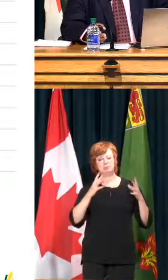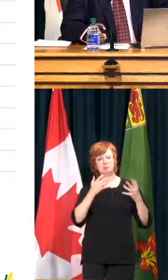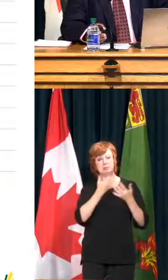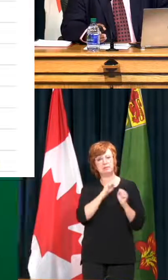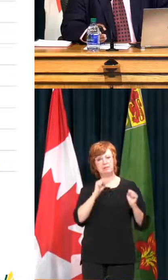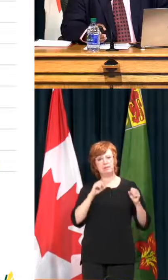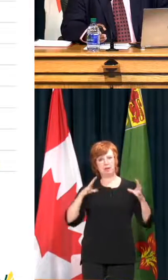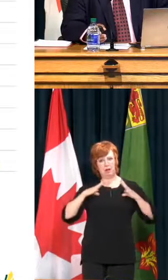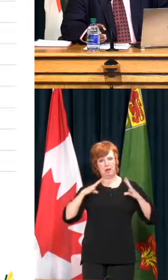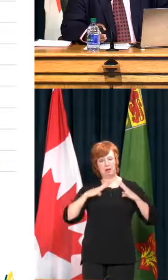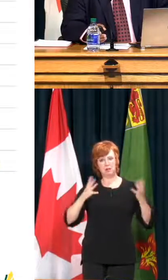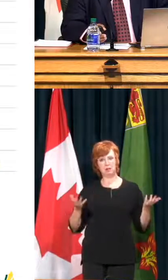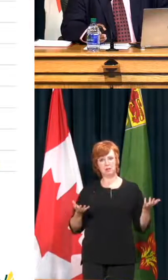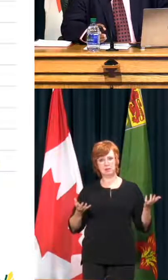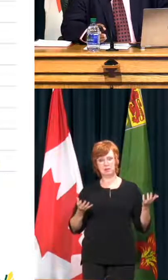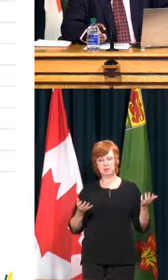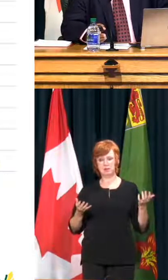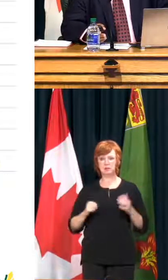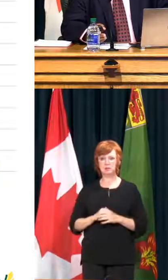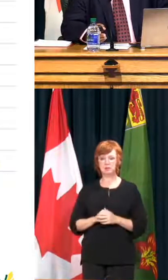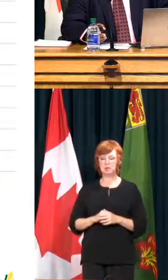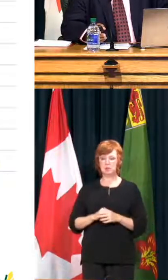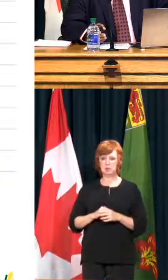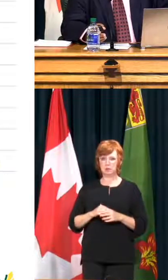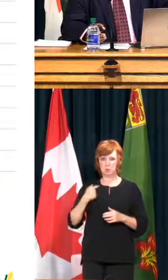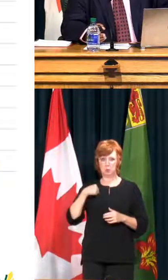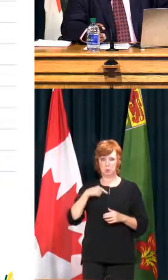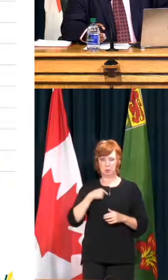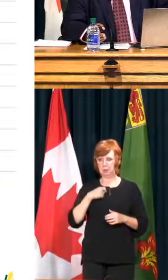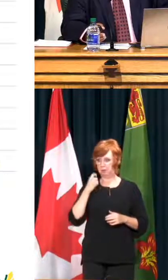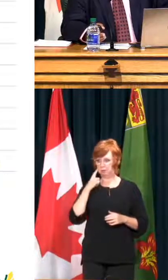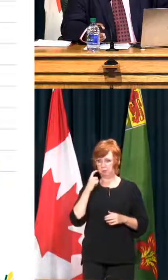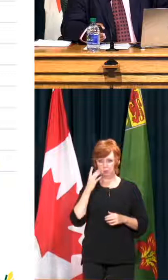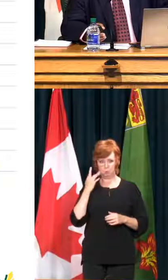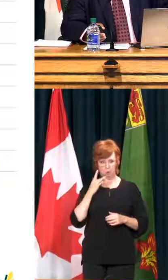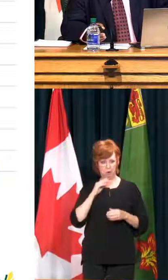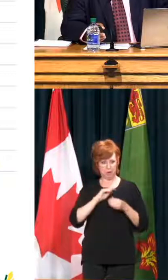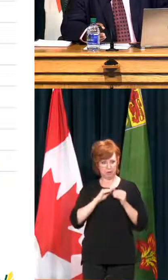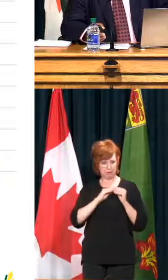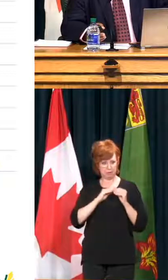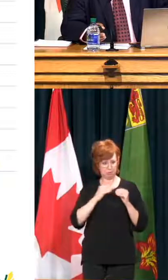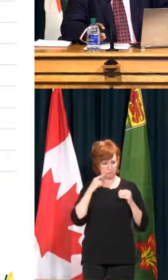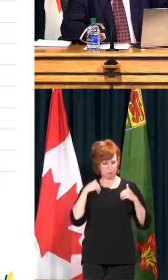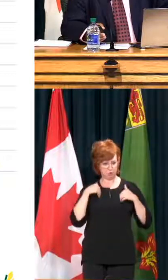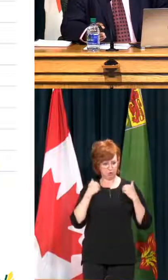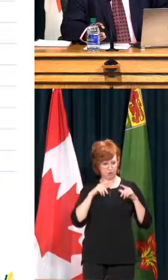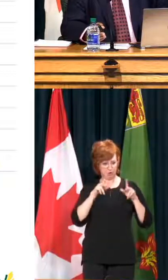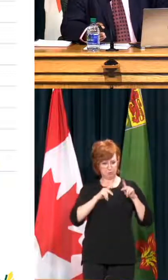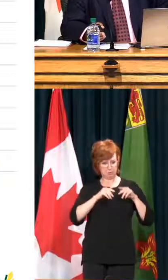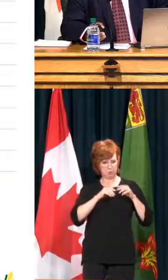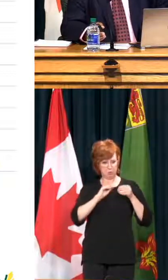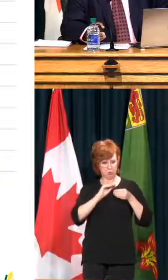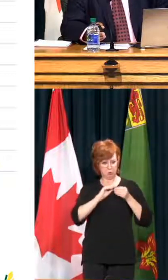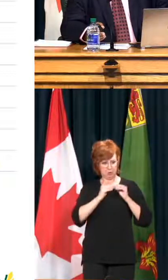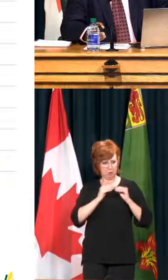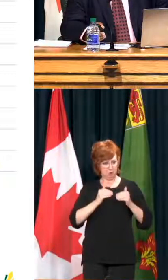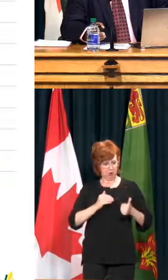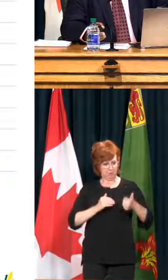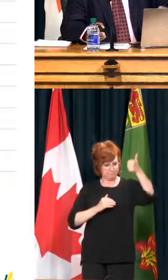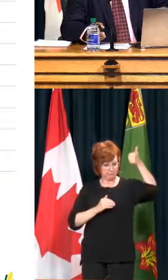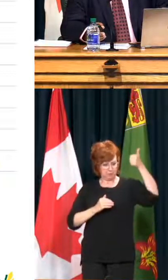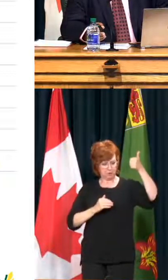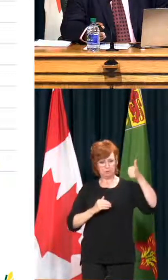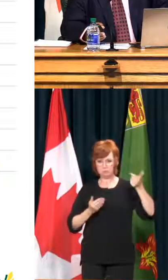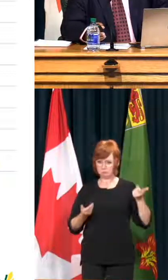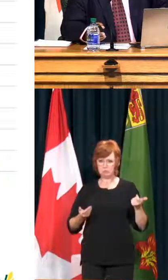just because the case numbers are high, especially as part of an outbreak investigation, isn't necessarily a bad thing. And all that means is there's aggressive case finding, and we